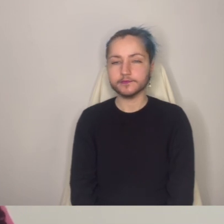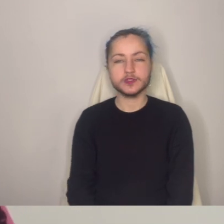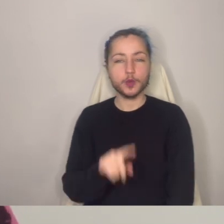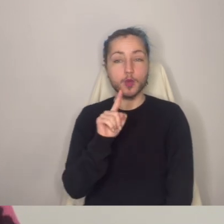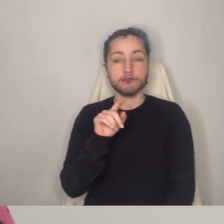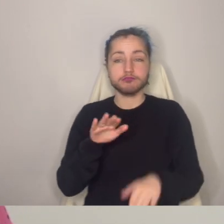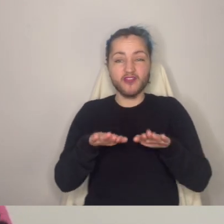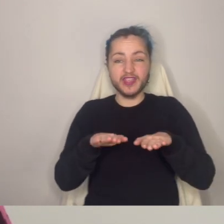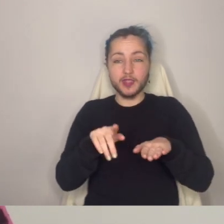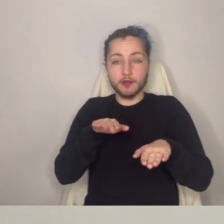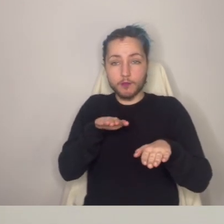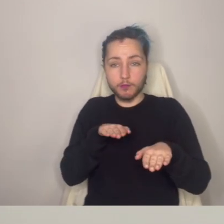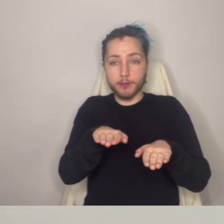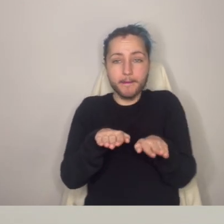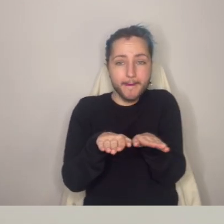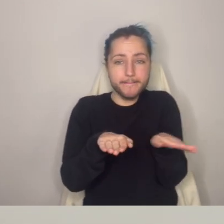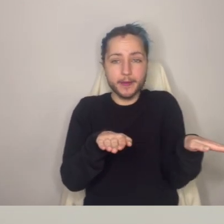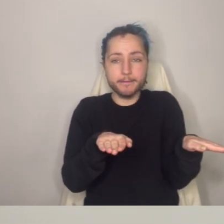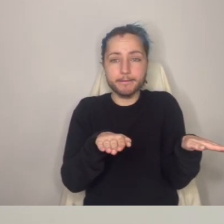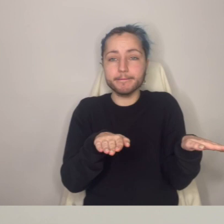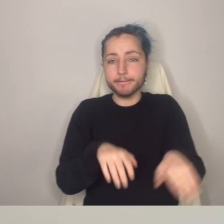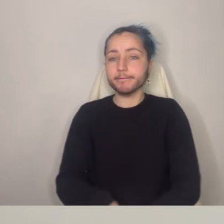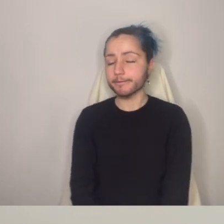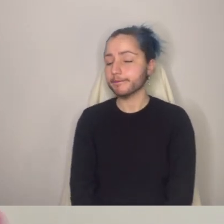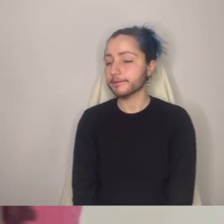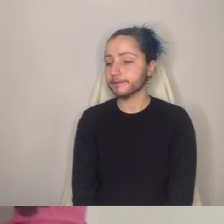So I'm going to have one foot that's facing and one that's going to come off the body.